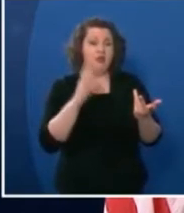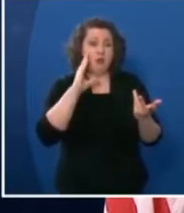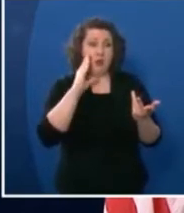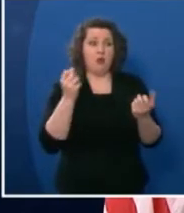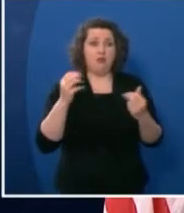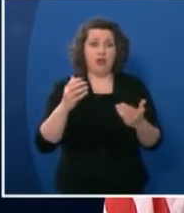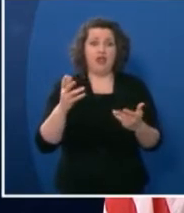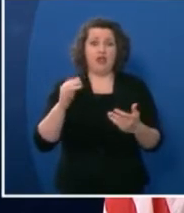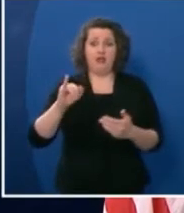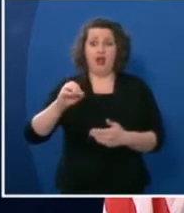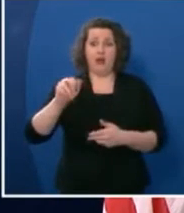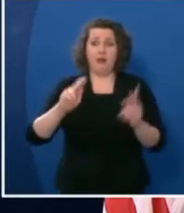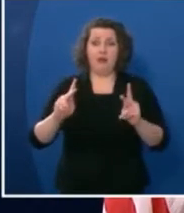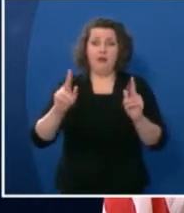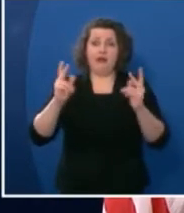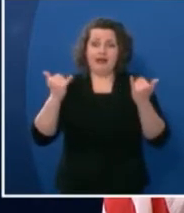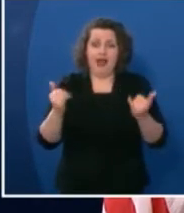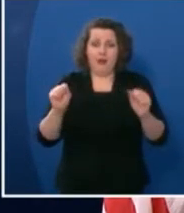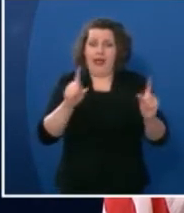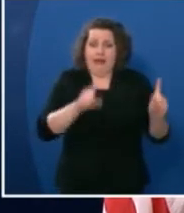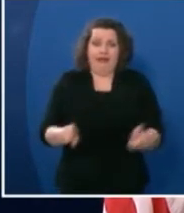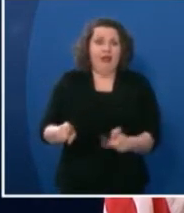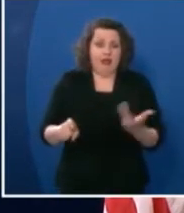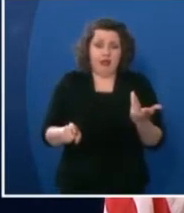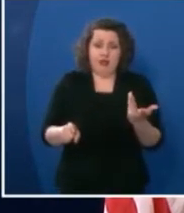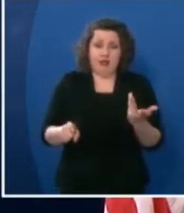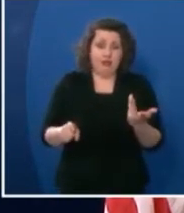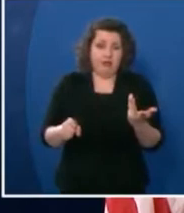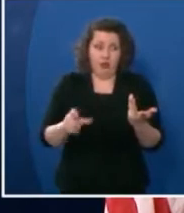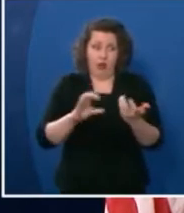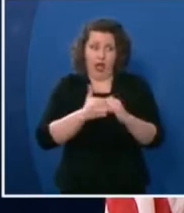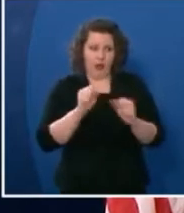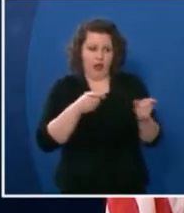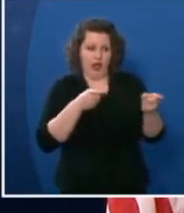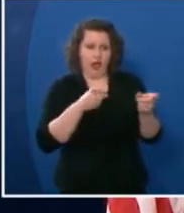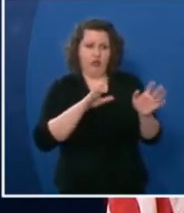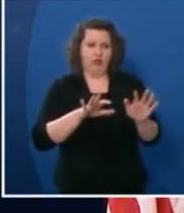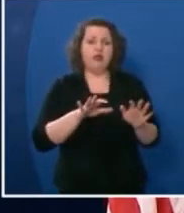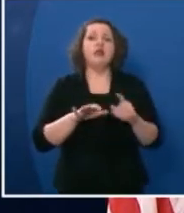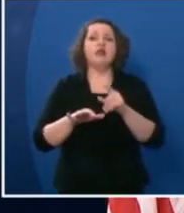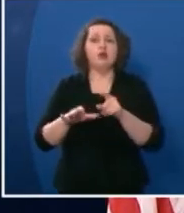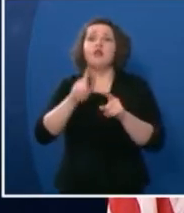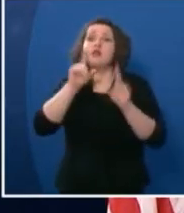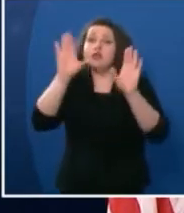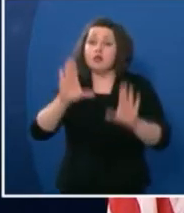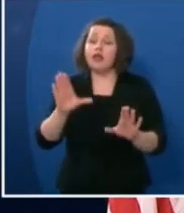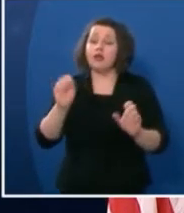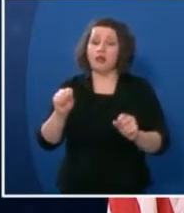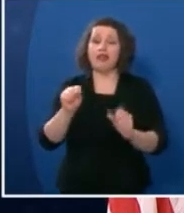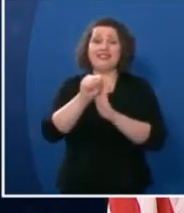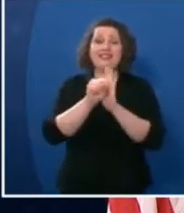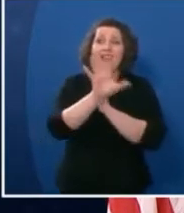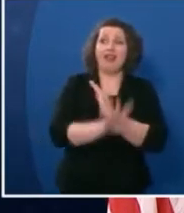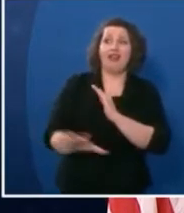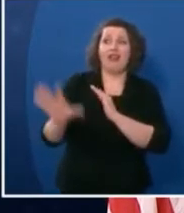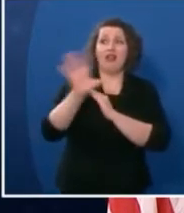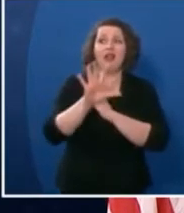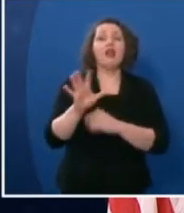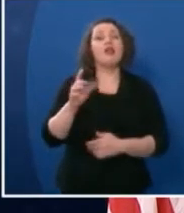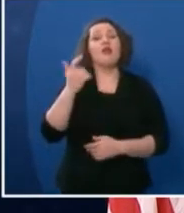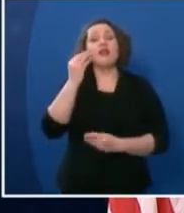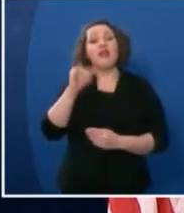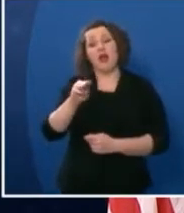now going to be allowed to be tested? Yeah, well, that's great, because that really helps us monitor it on a statewide perspective. When you think about it, in March, we